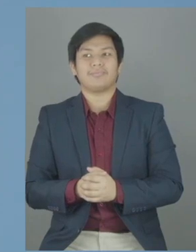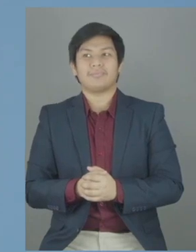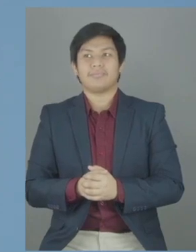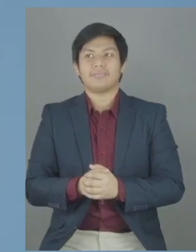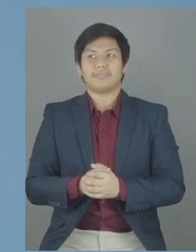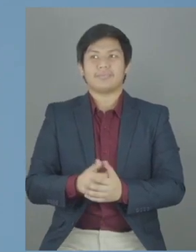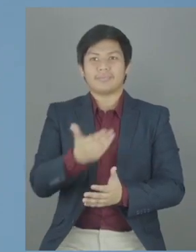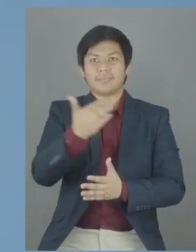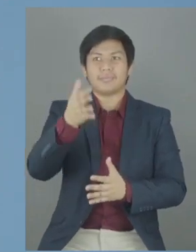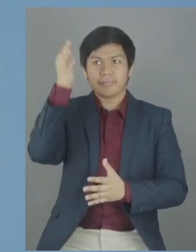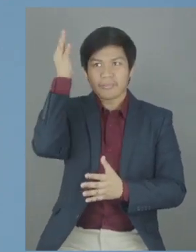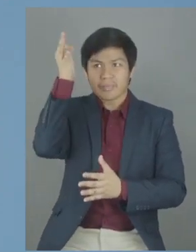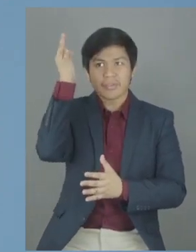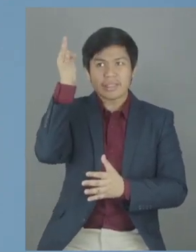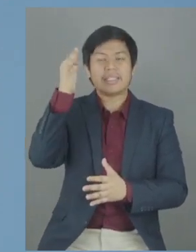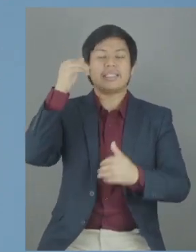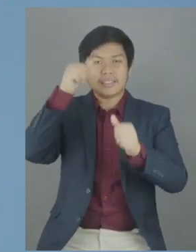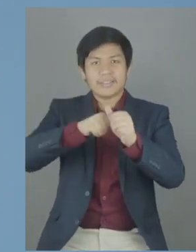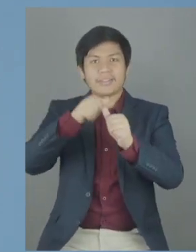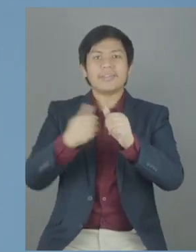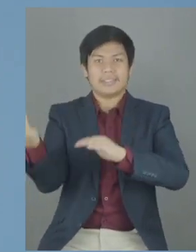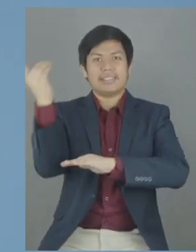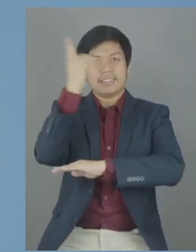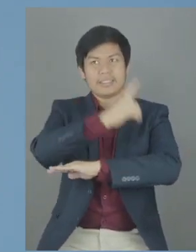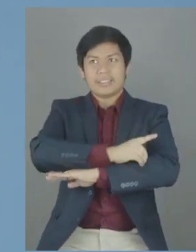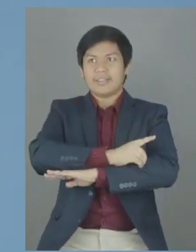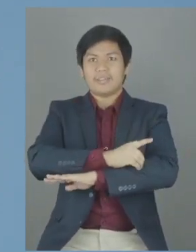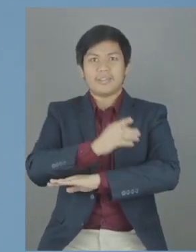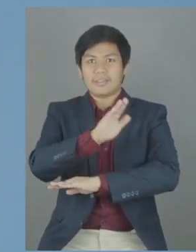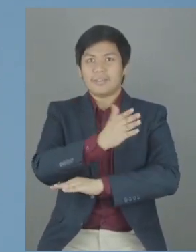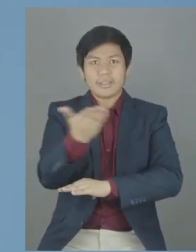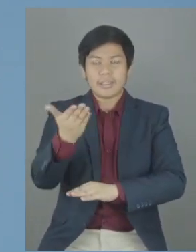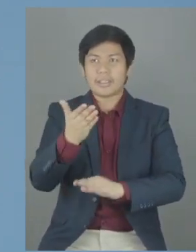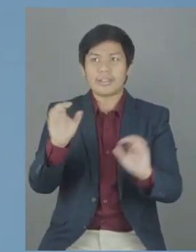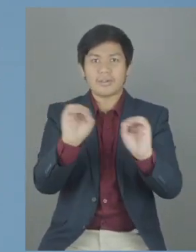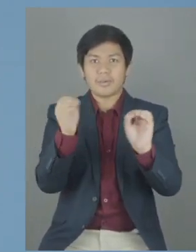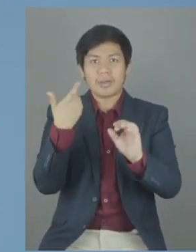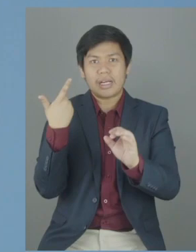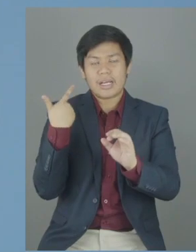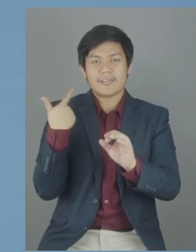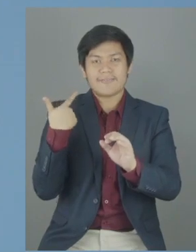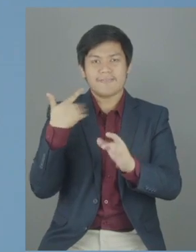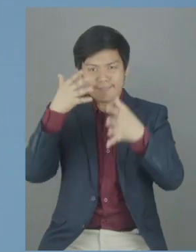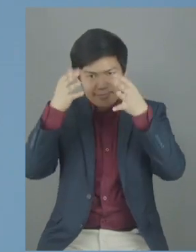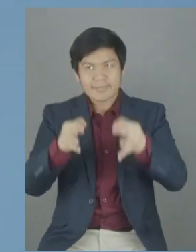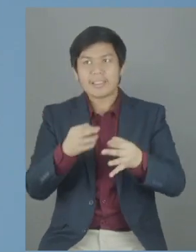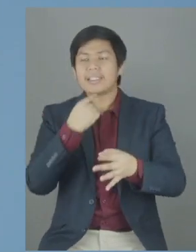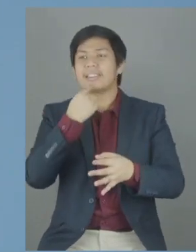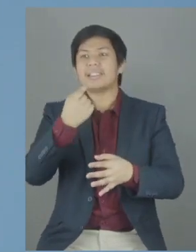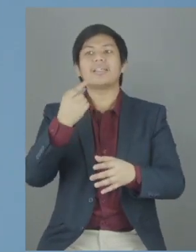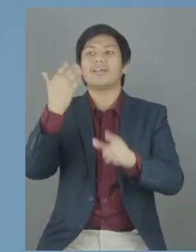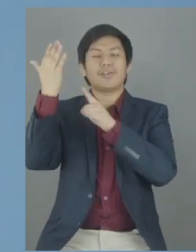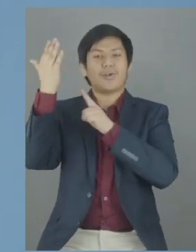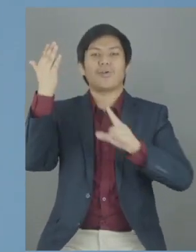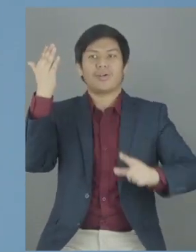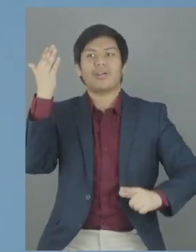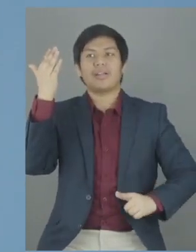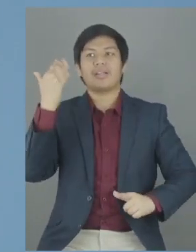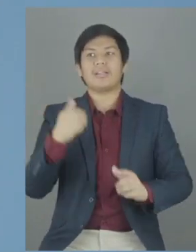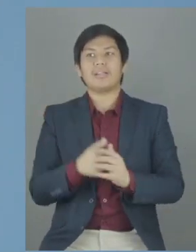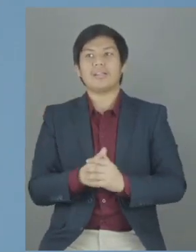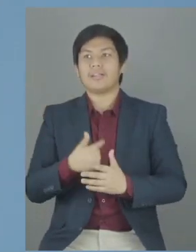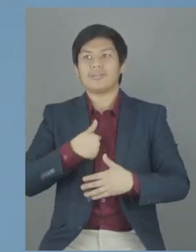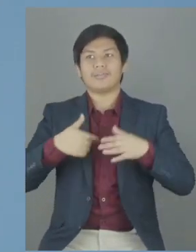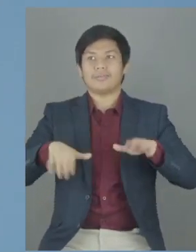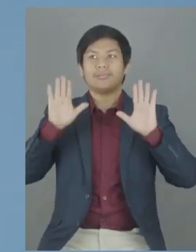That's what you preach yourself to yourself day by day. And if you haven't made that decision yet to say, "Lord, surrender